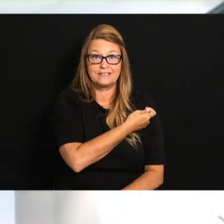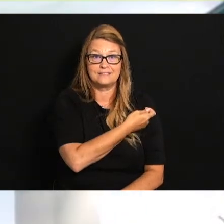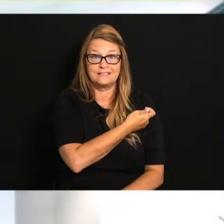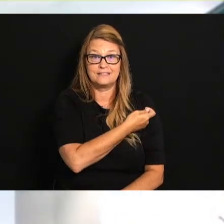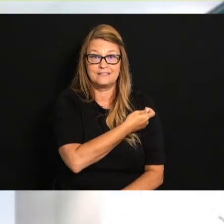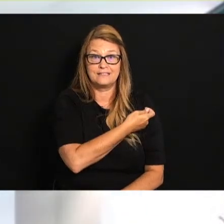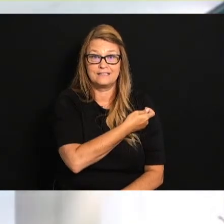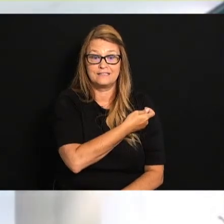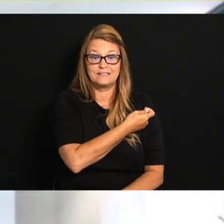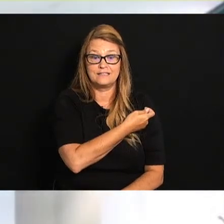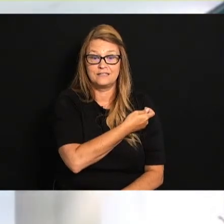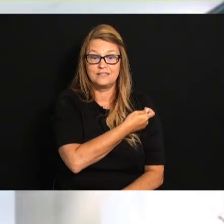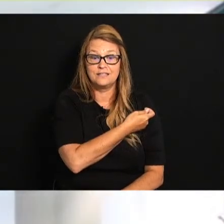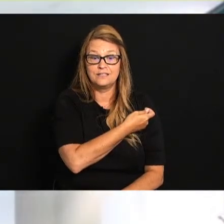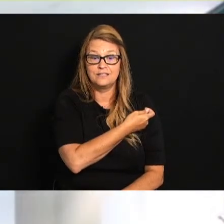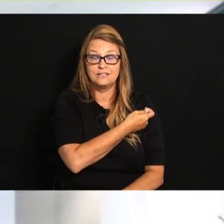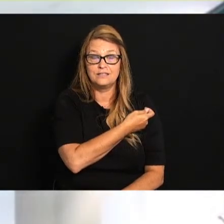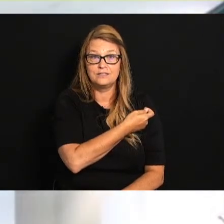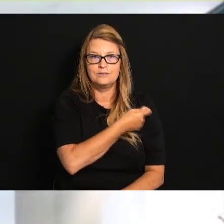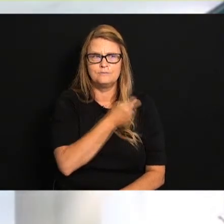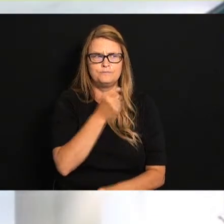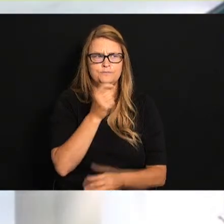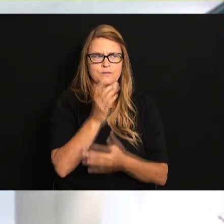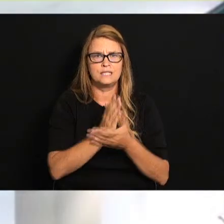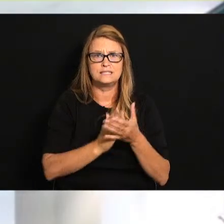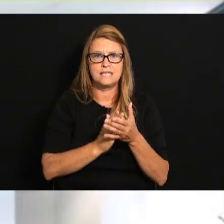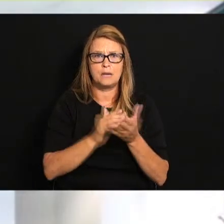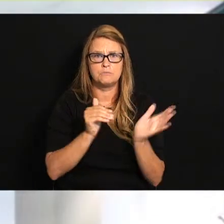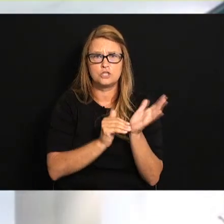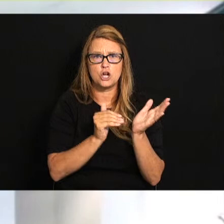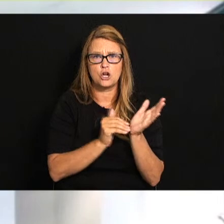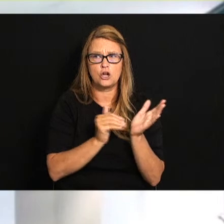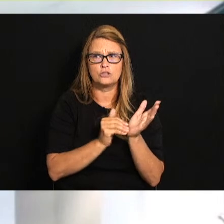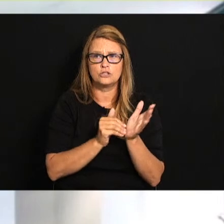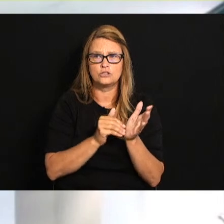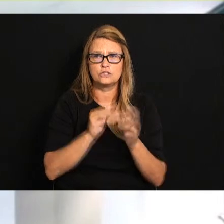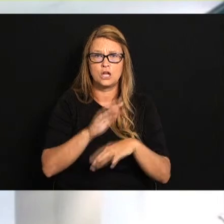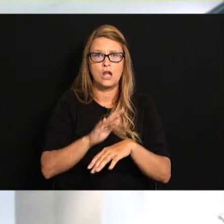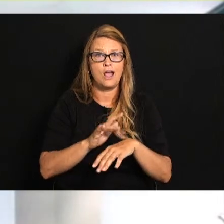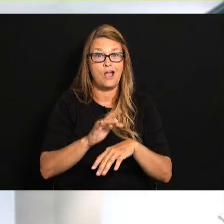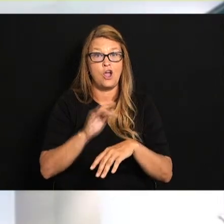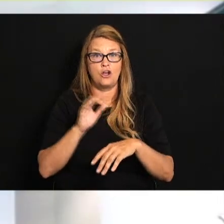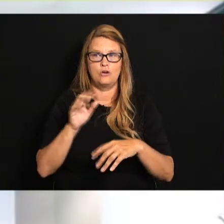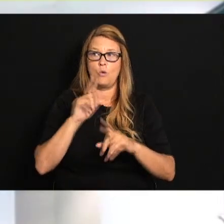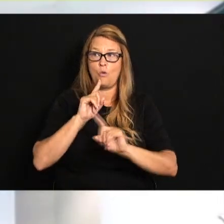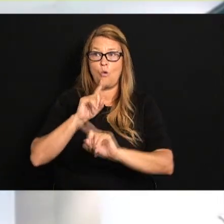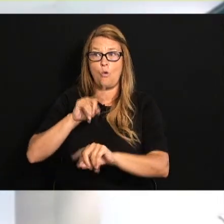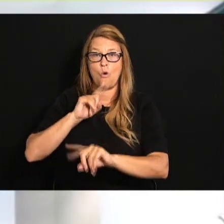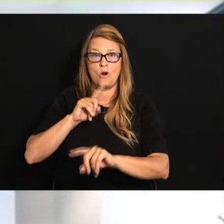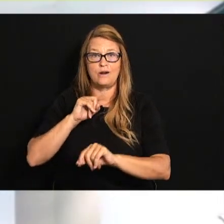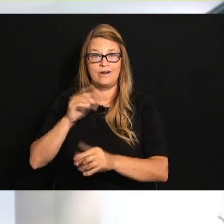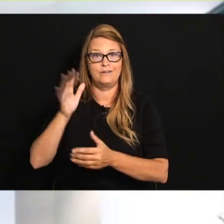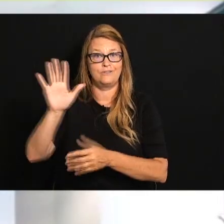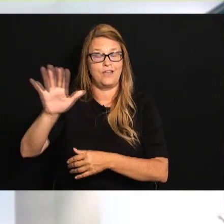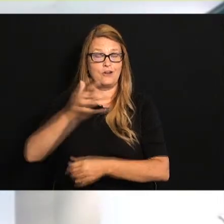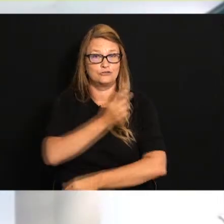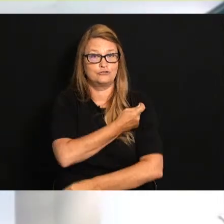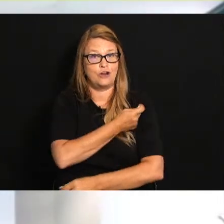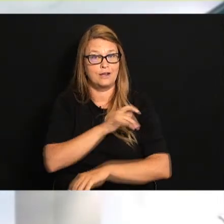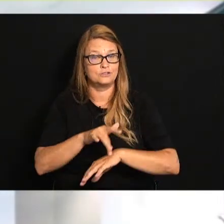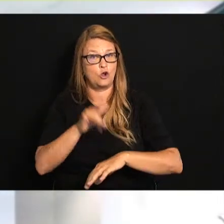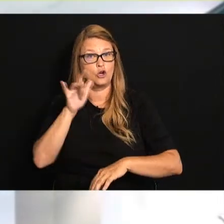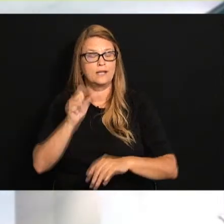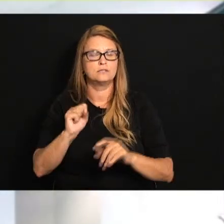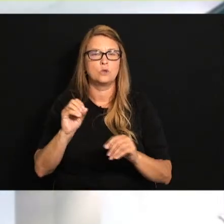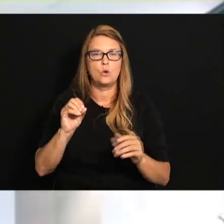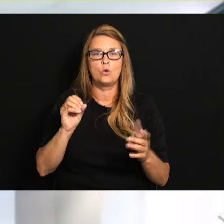we've gotten a few questions. Some providers have ordered early, so some providers might have them. Pharmacies, as mentioned, but of course,